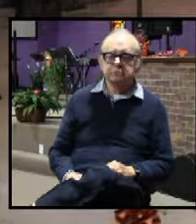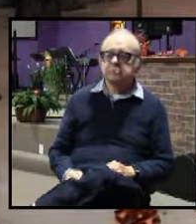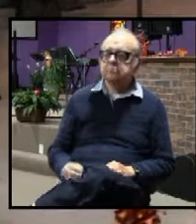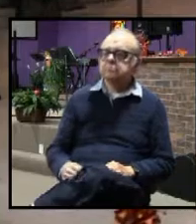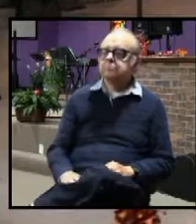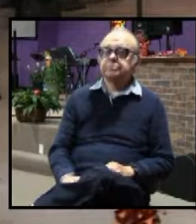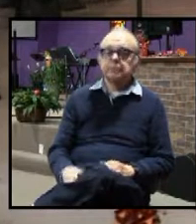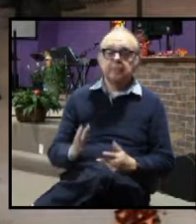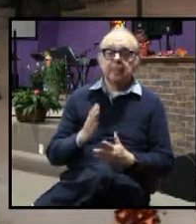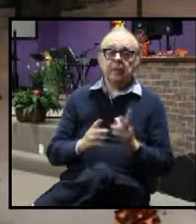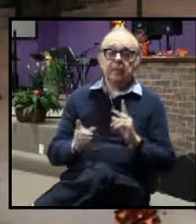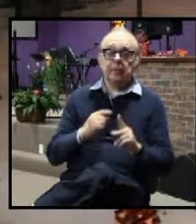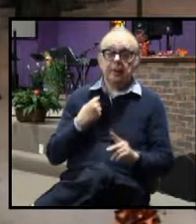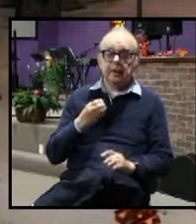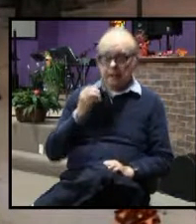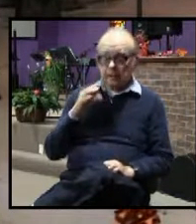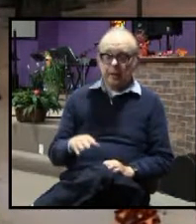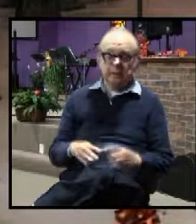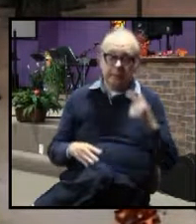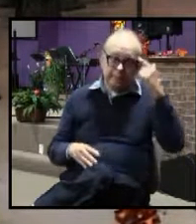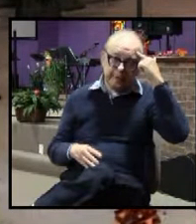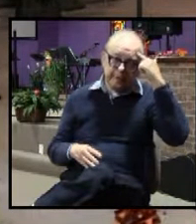And some of y'all think I've lost my mind.